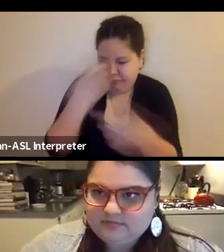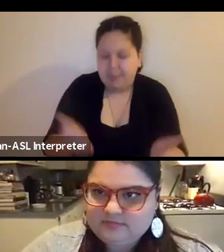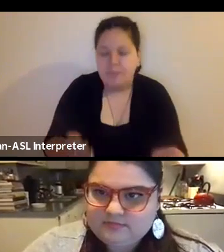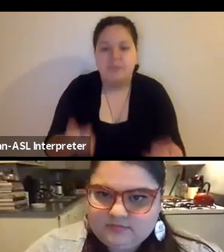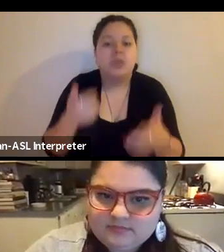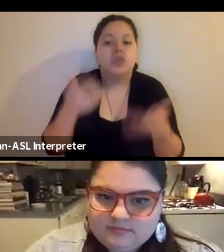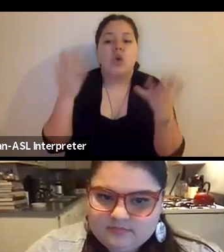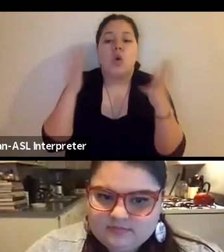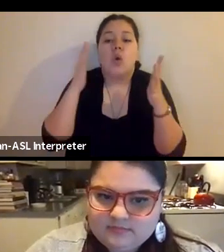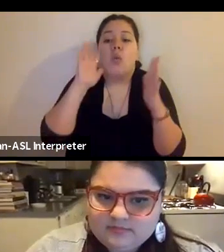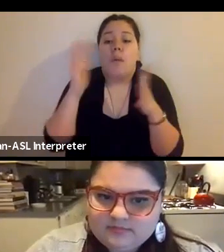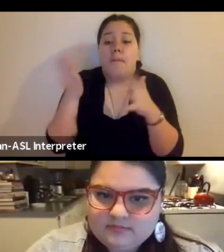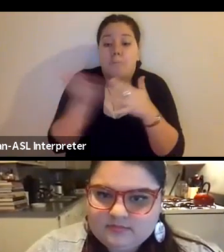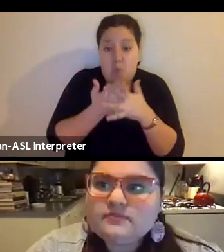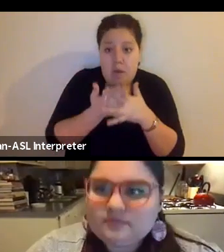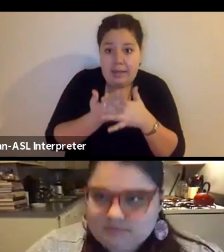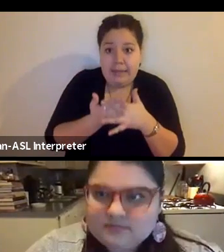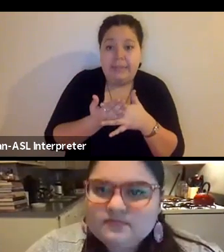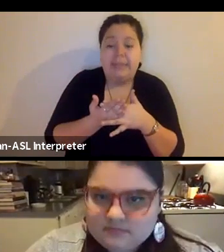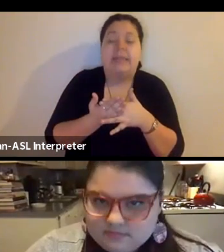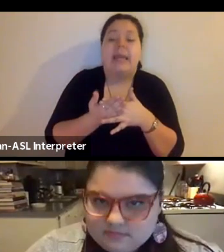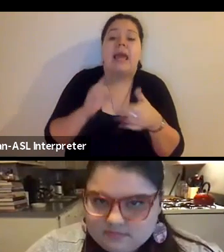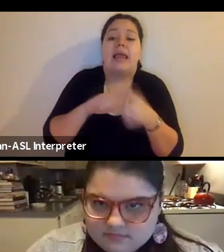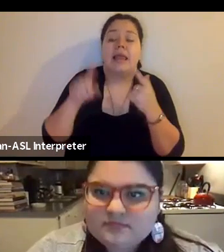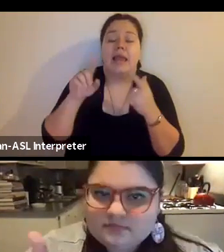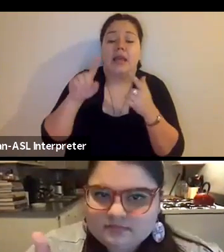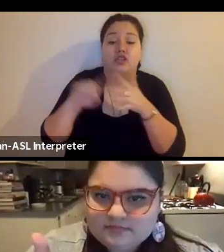back at 15 after the hour?